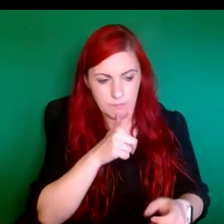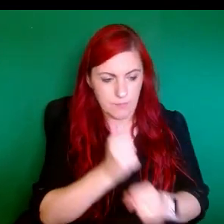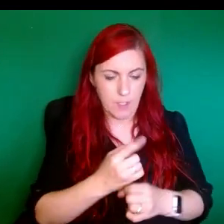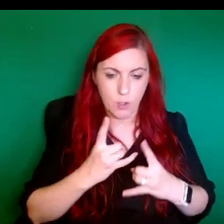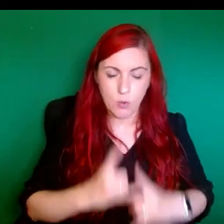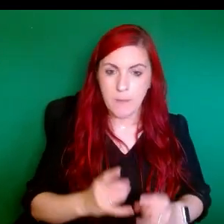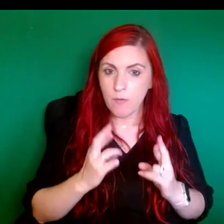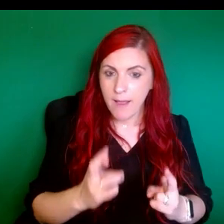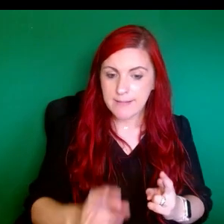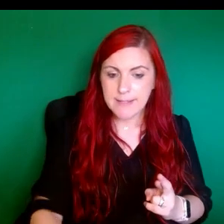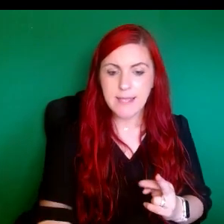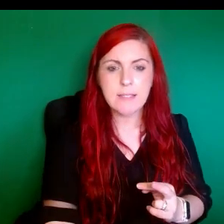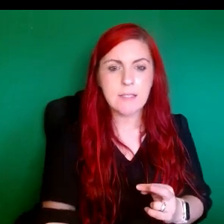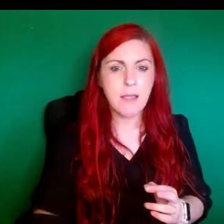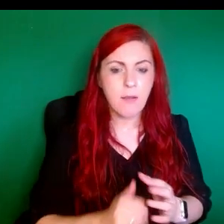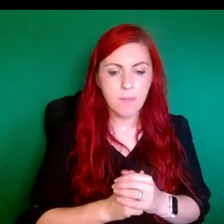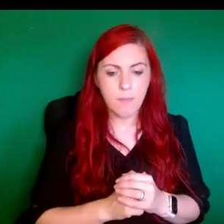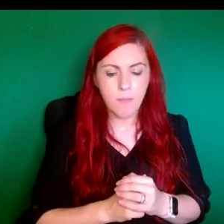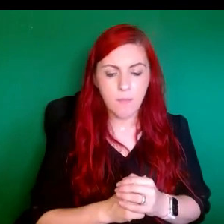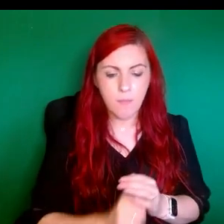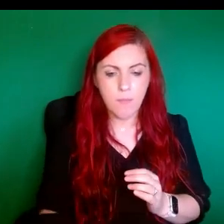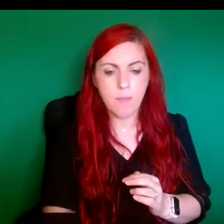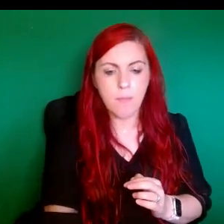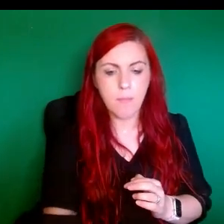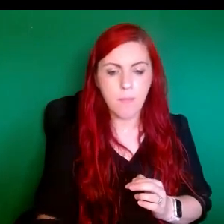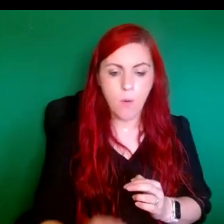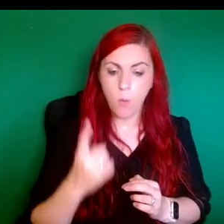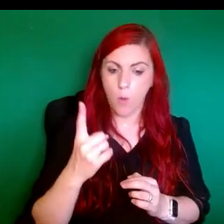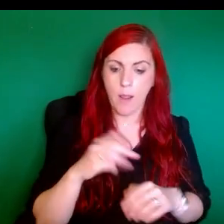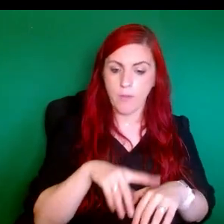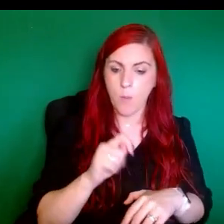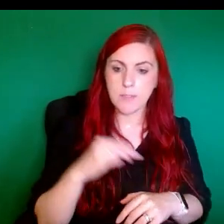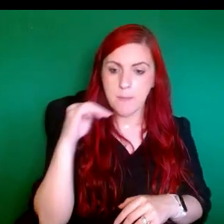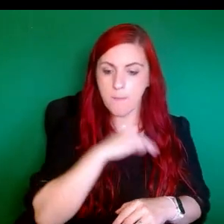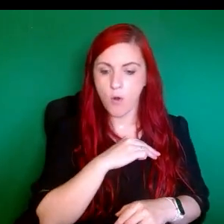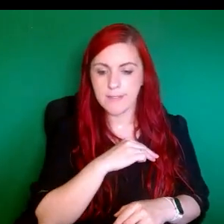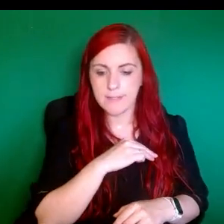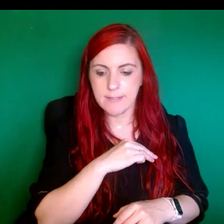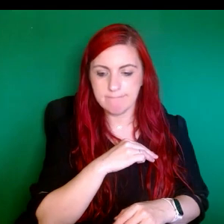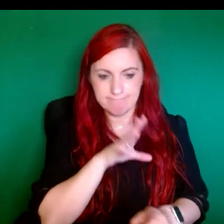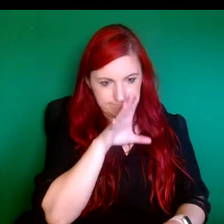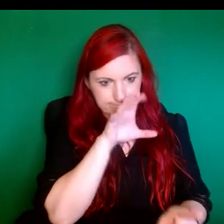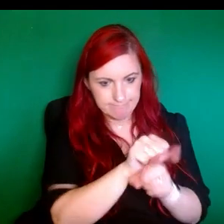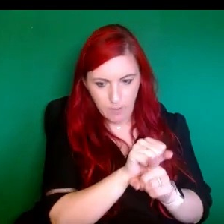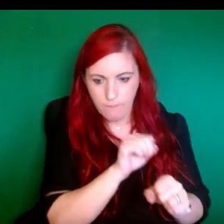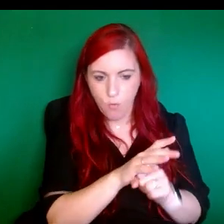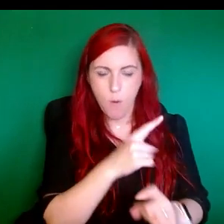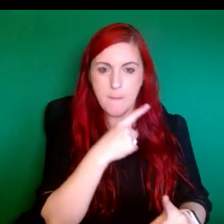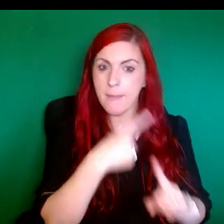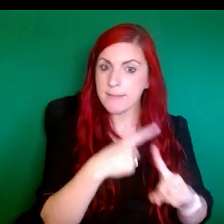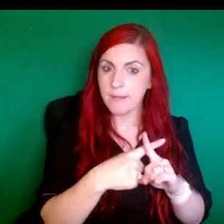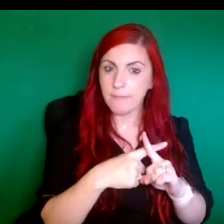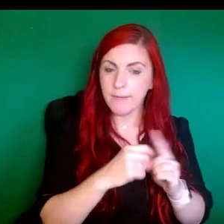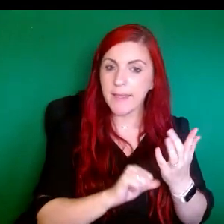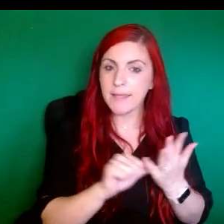one of the most important determinants of positive ageing is actually the quality of our social connections.